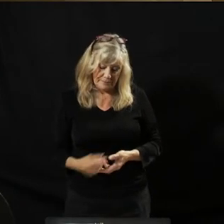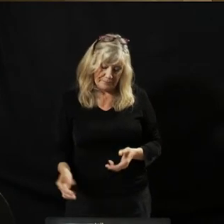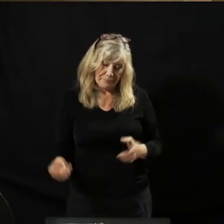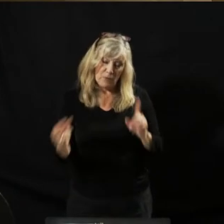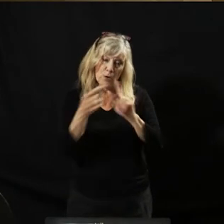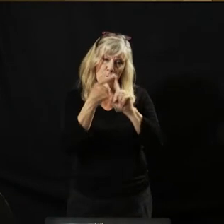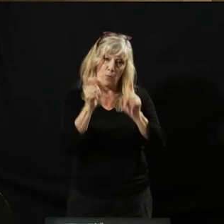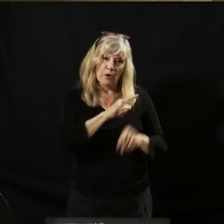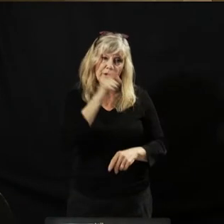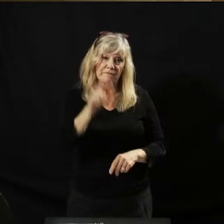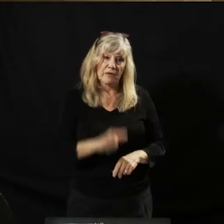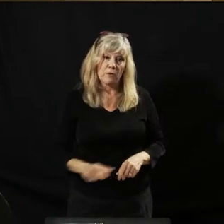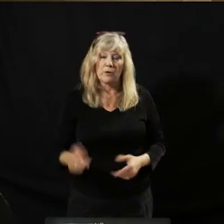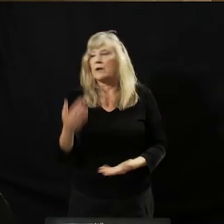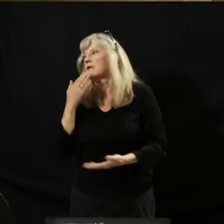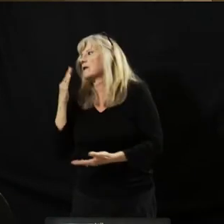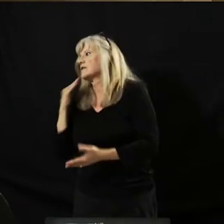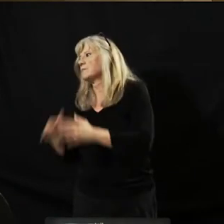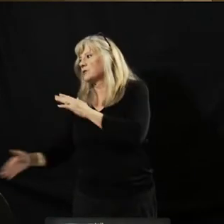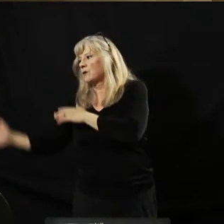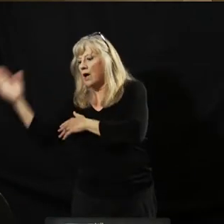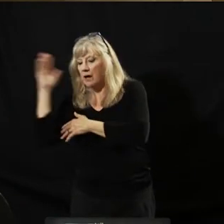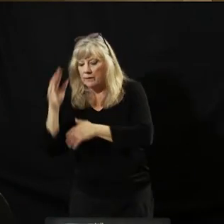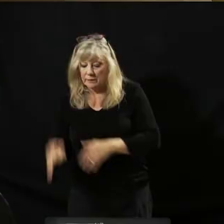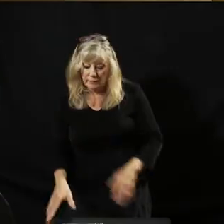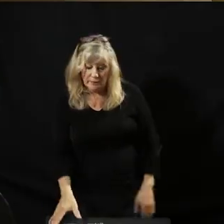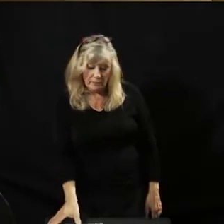The word of the Lord. Thanks be to God.